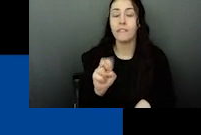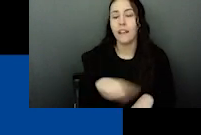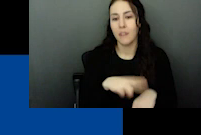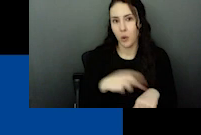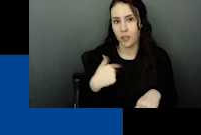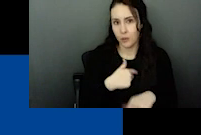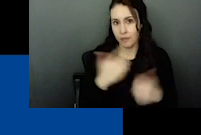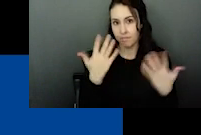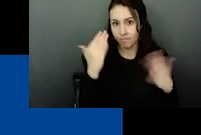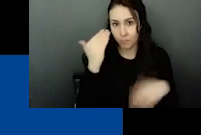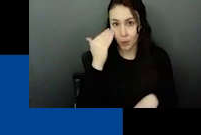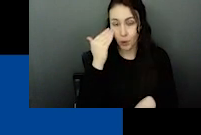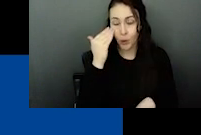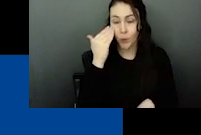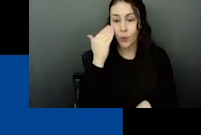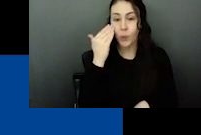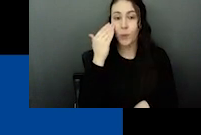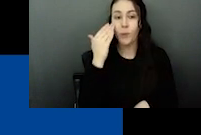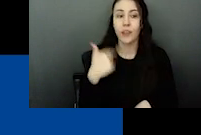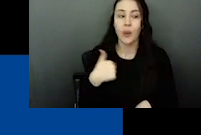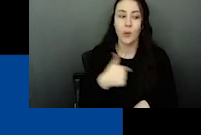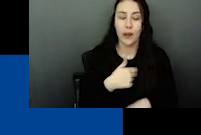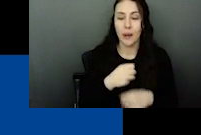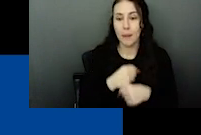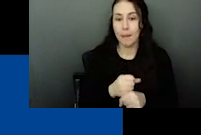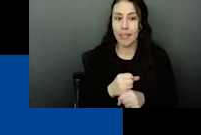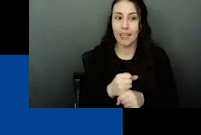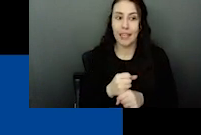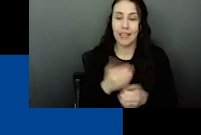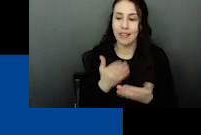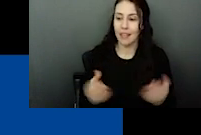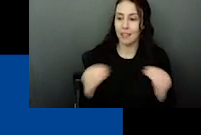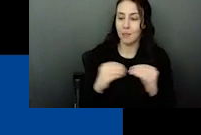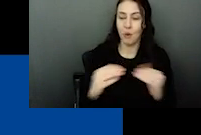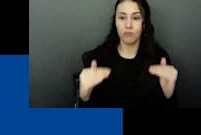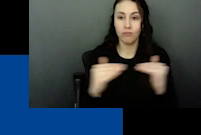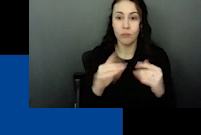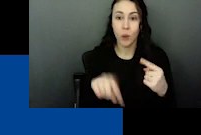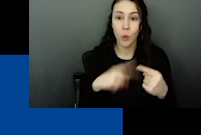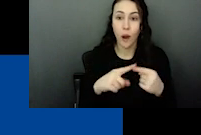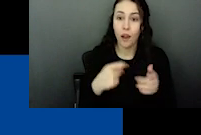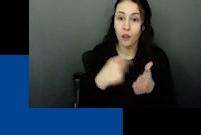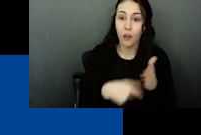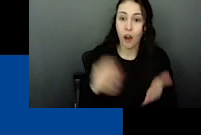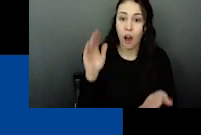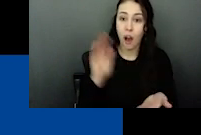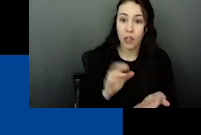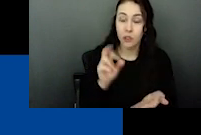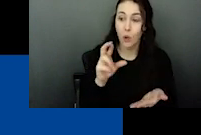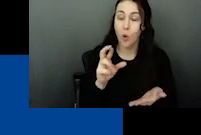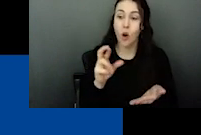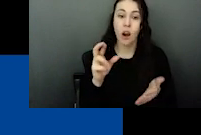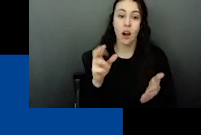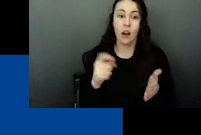we're making things more equitable when we reduce the cost or take away the cost of learning materials